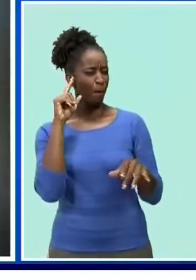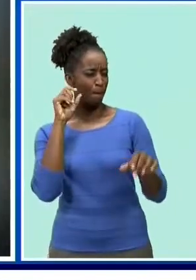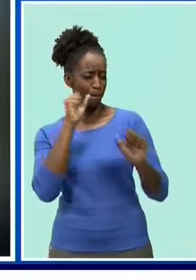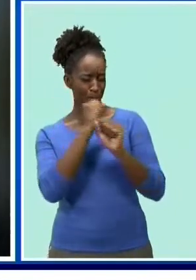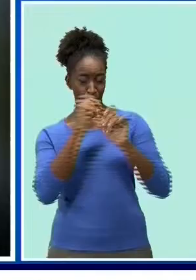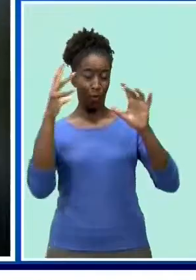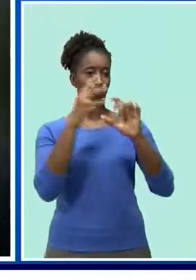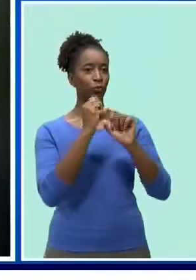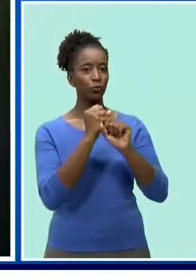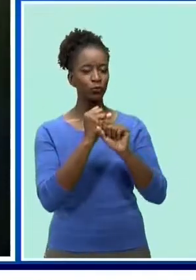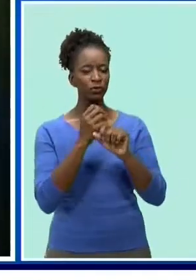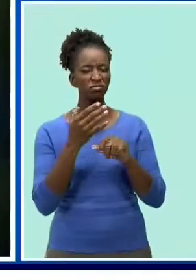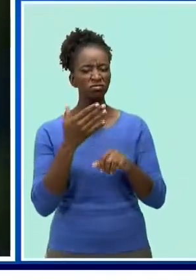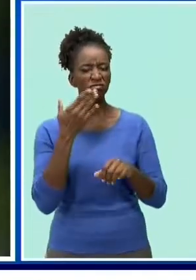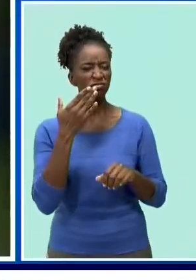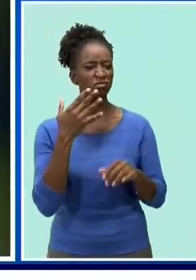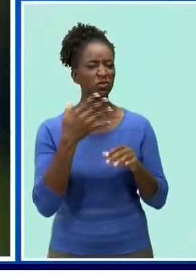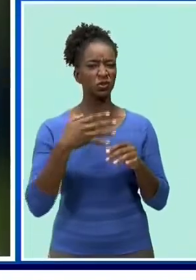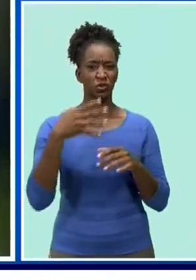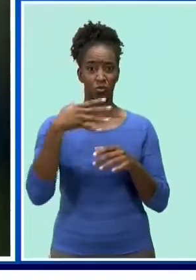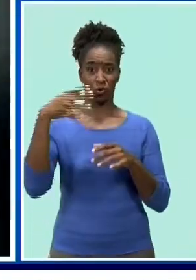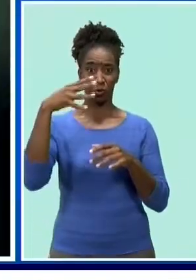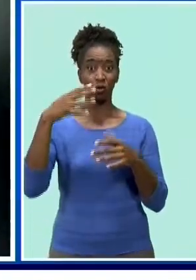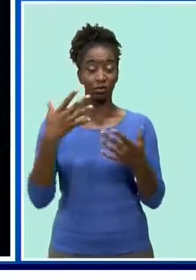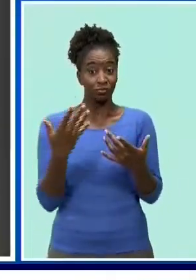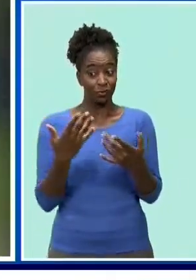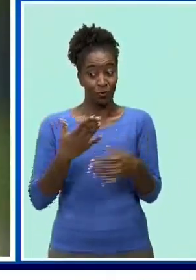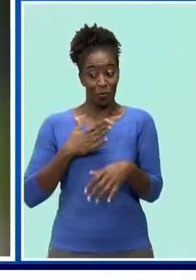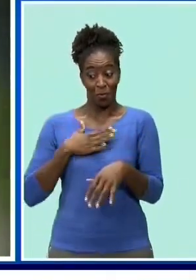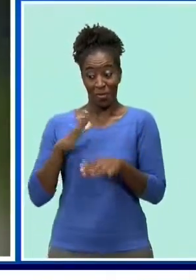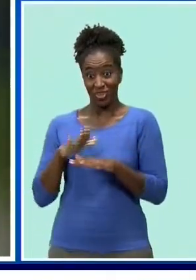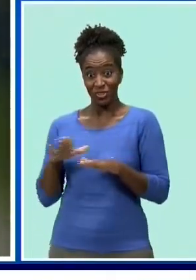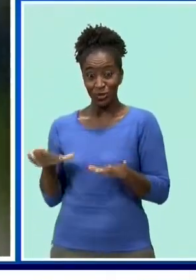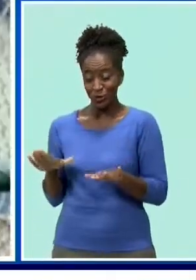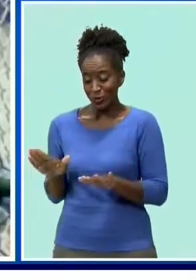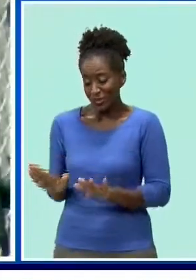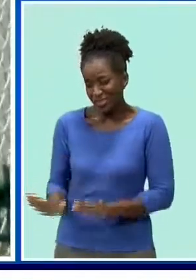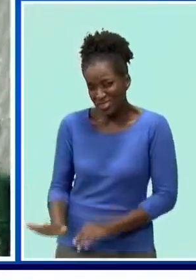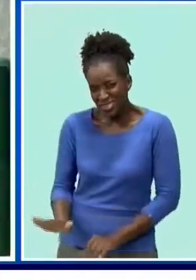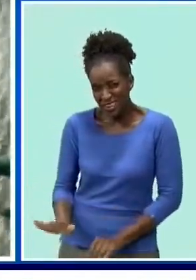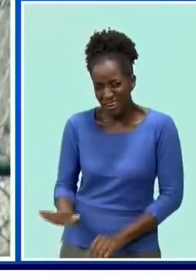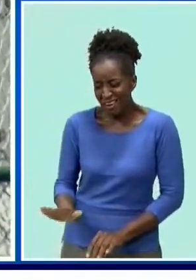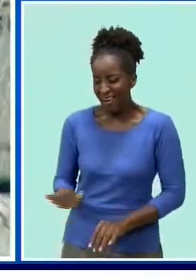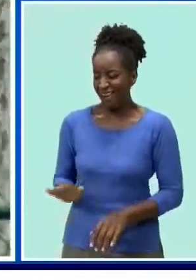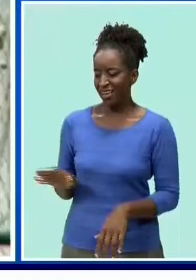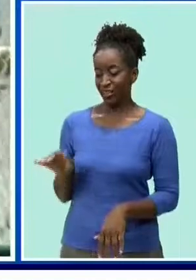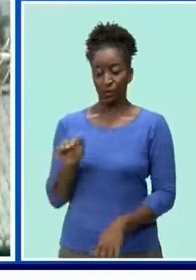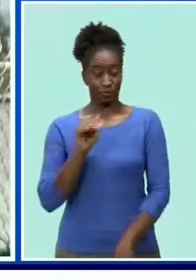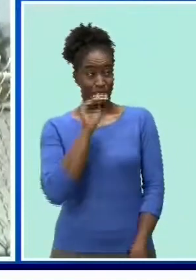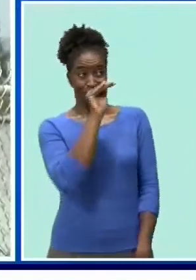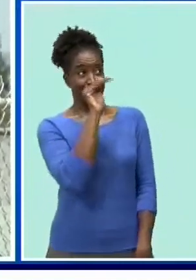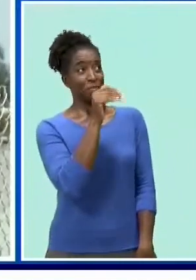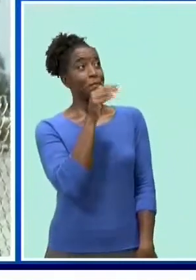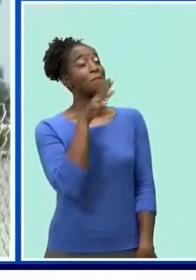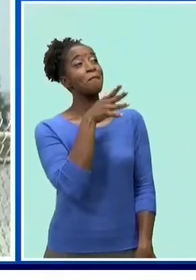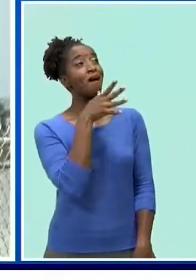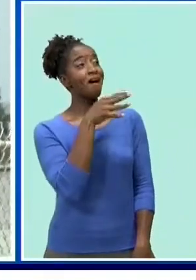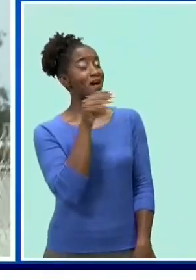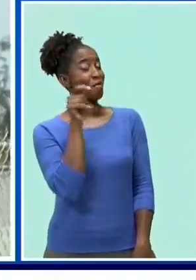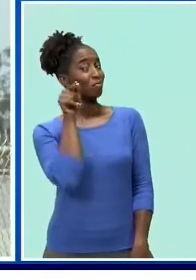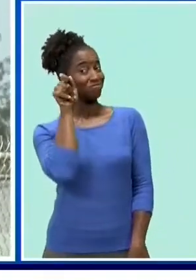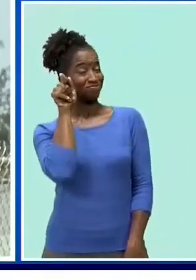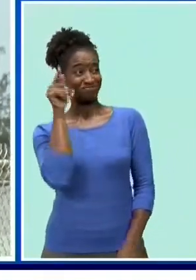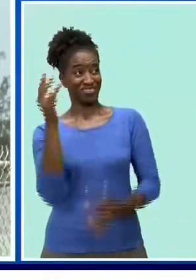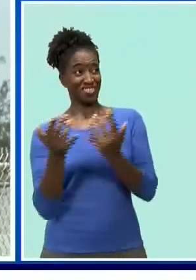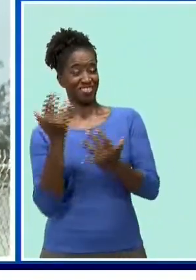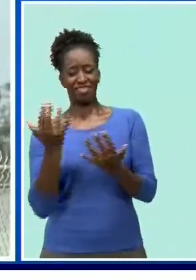smoke. One woman said it was actually her two toddlers who alerted her the apartment building was on fire. Richard Haynes, who operates